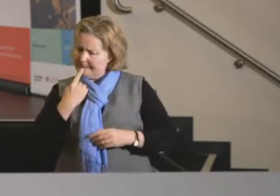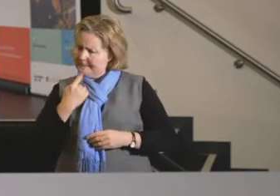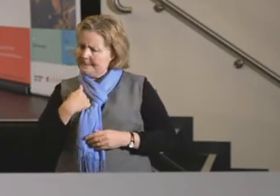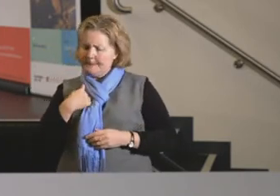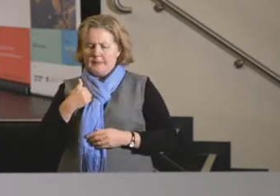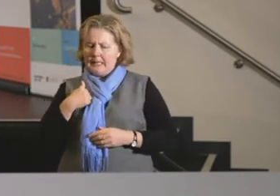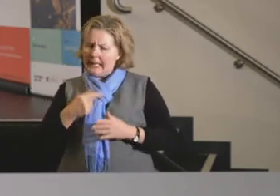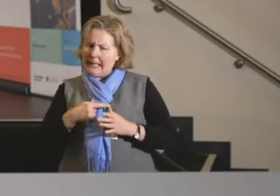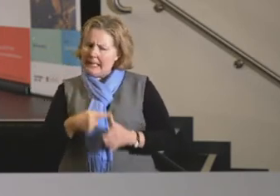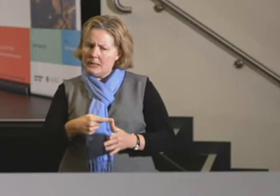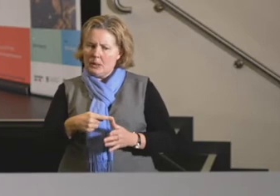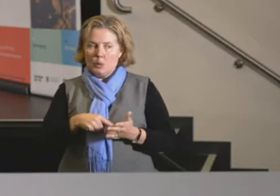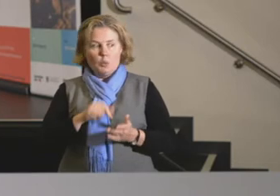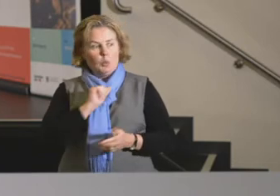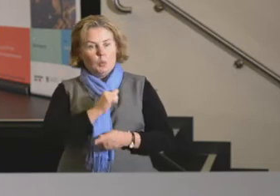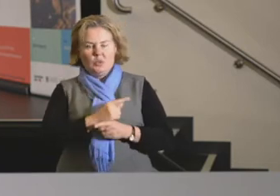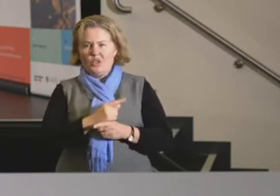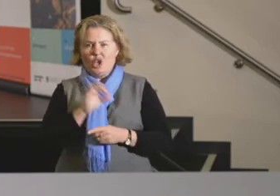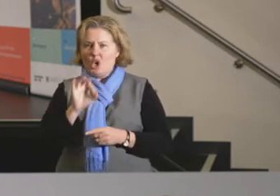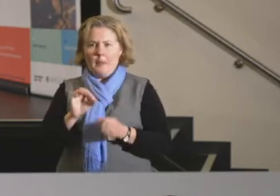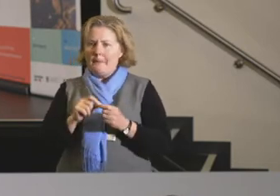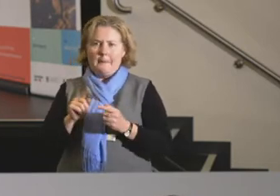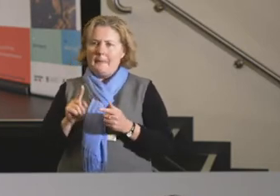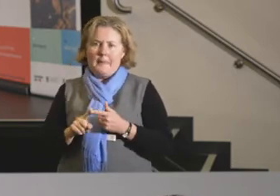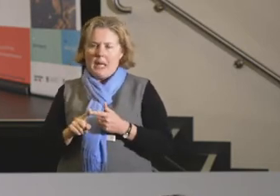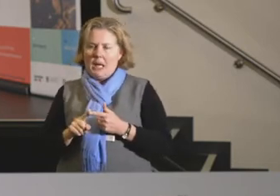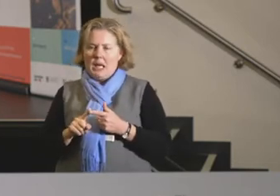things is just don't be an ass.